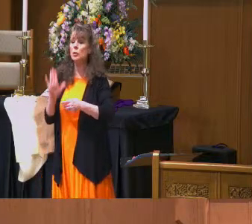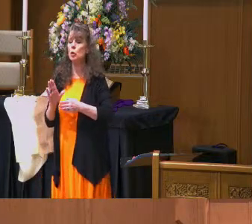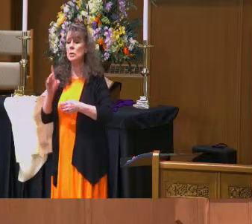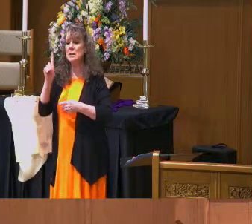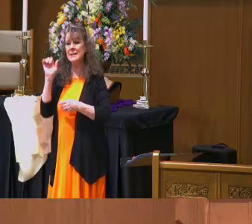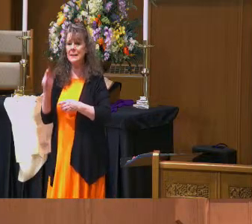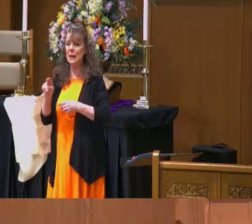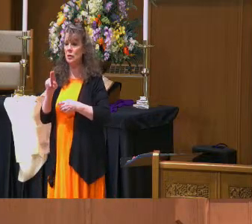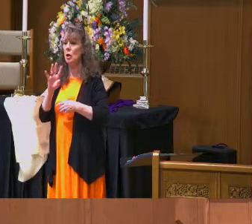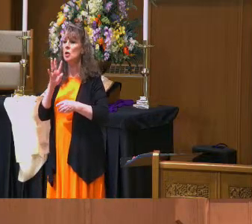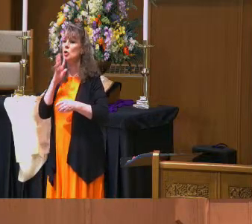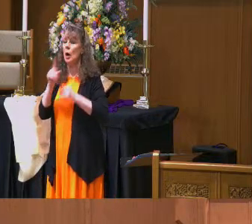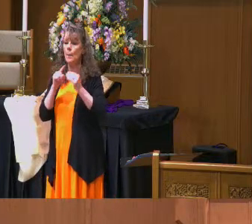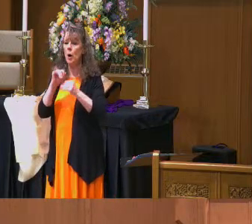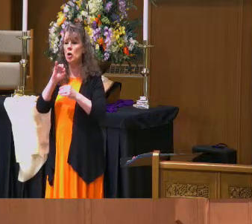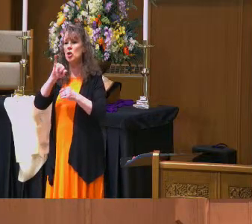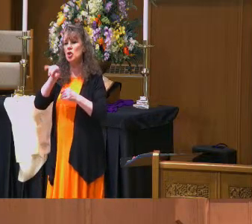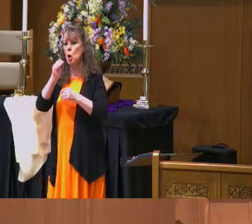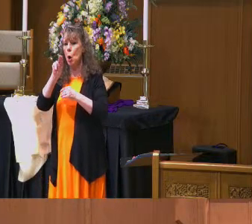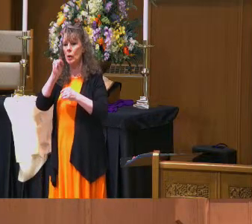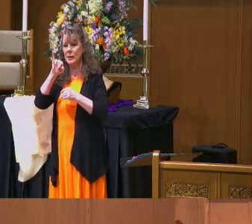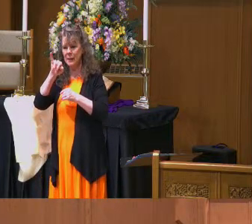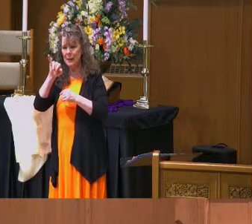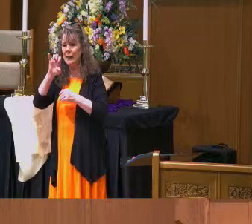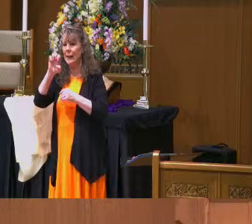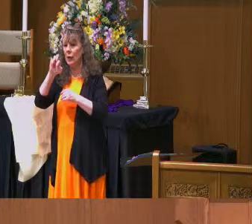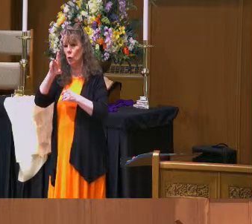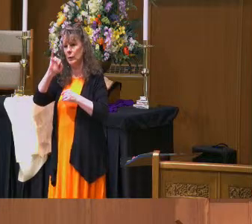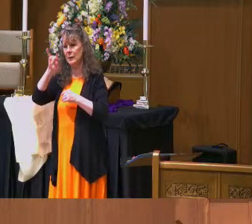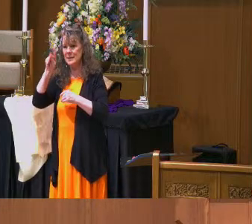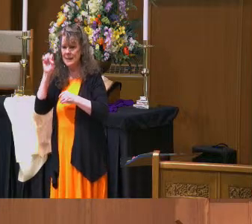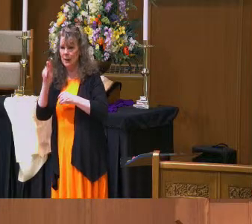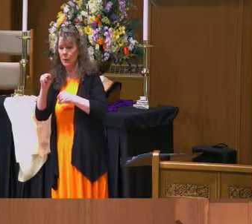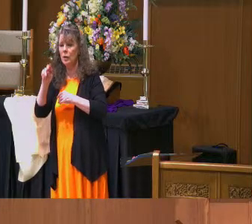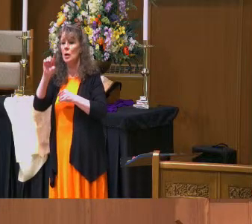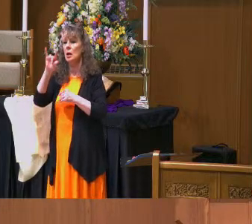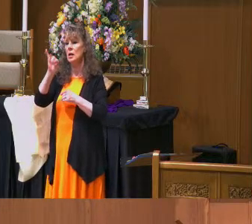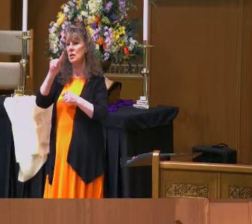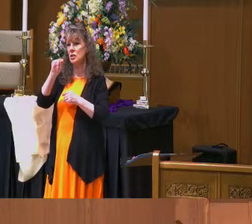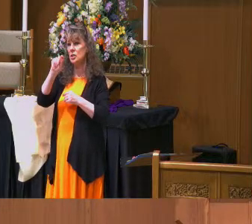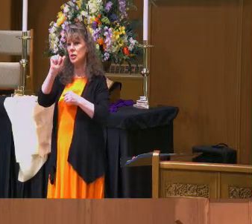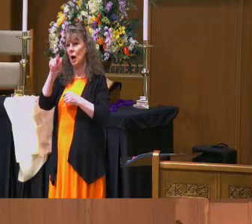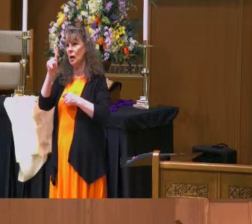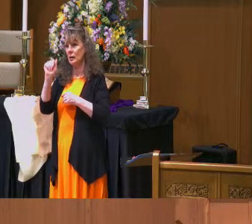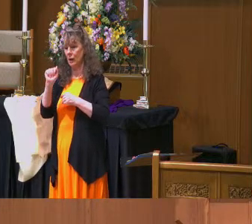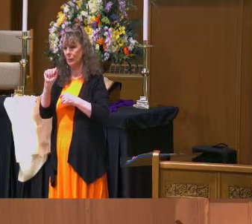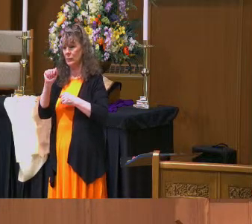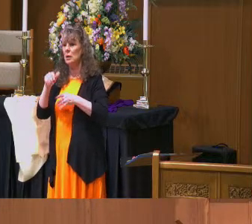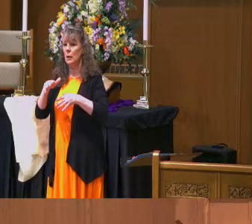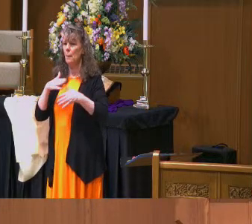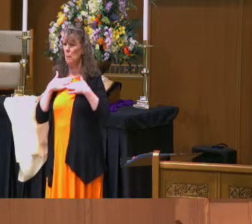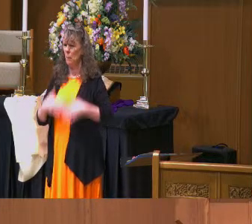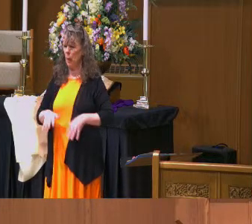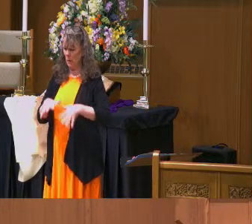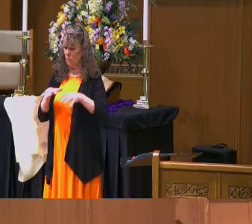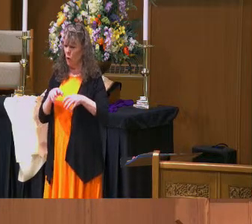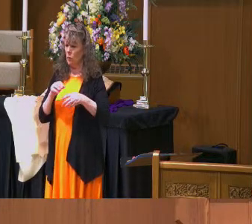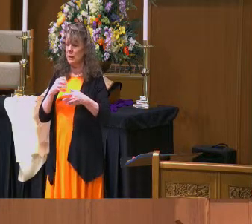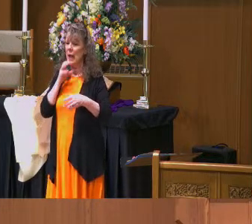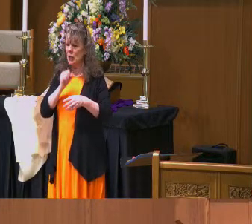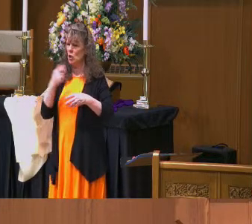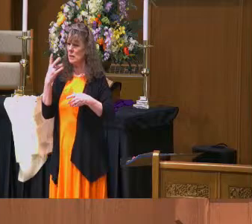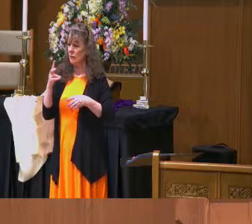Johnny Erickson Tada, who became a quadriplegic at the age of 17. Johnny is an author, a painter, a tremendous